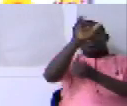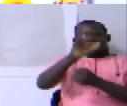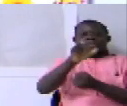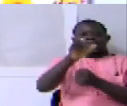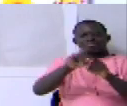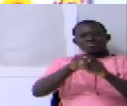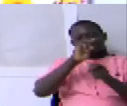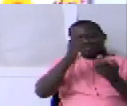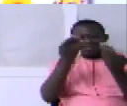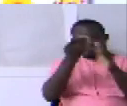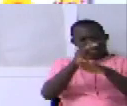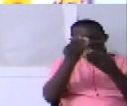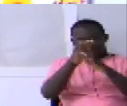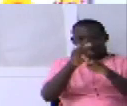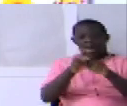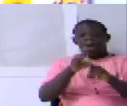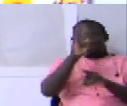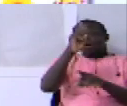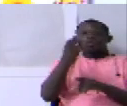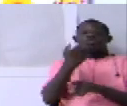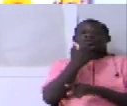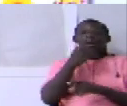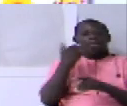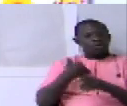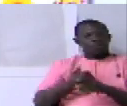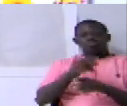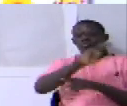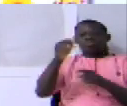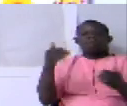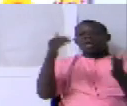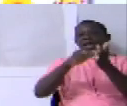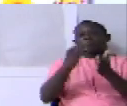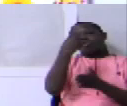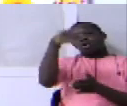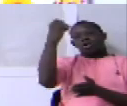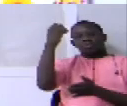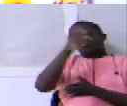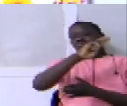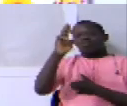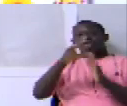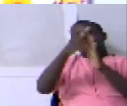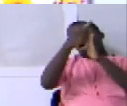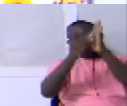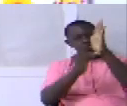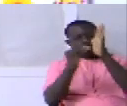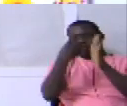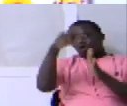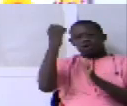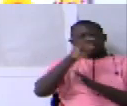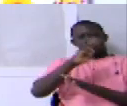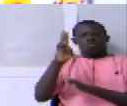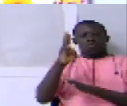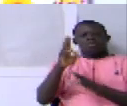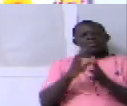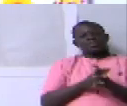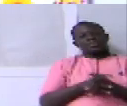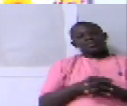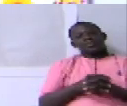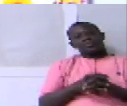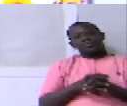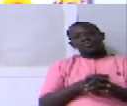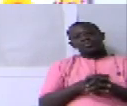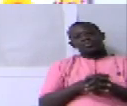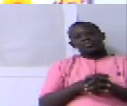exceed 100, but many died. Solanka jama fata bari nchafo no mammo kemo si te tambila wala bari